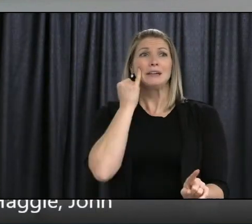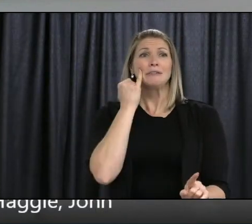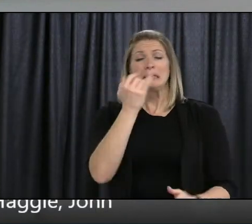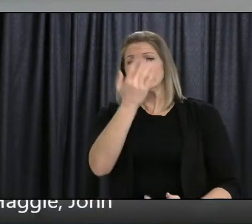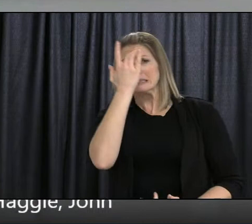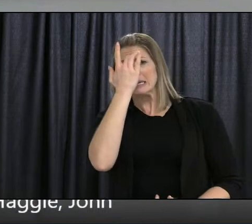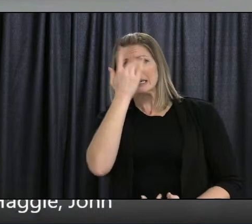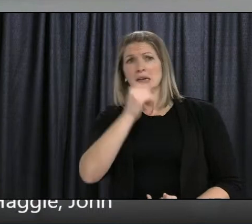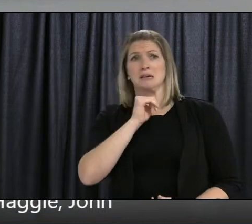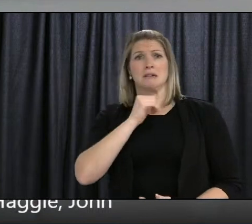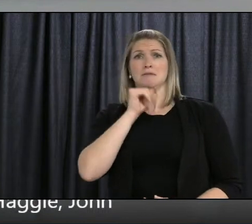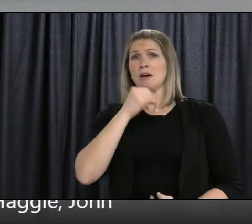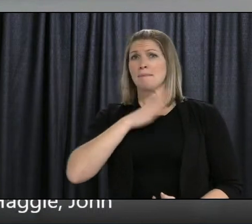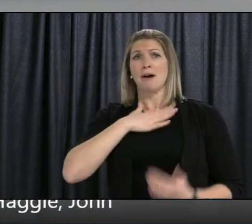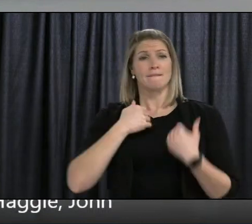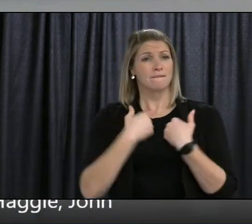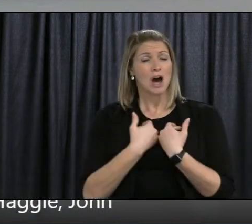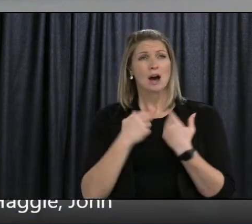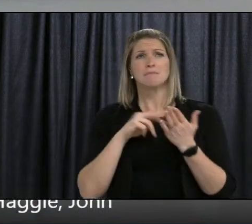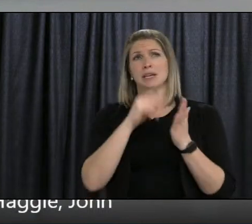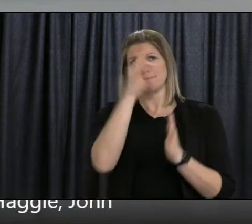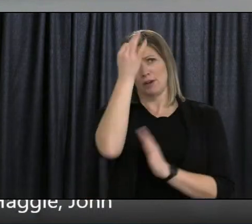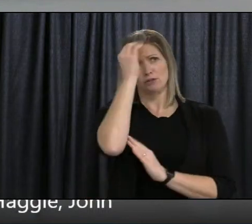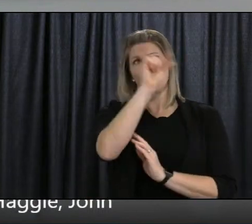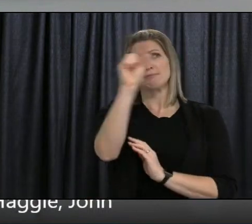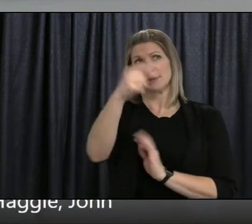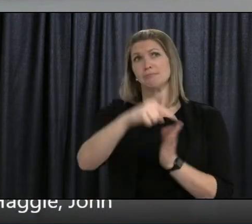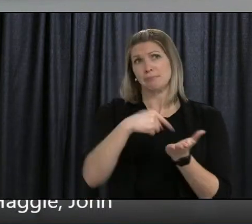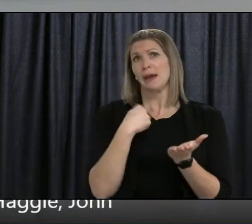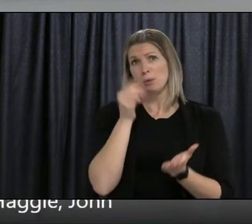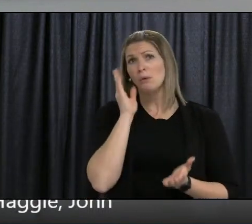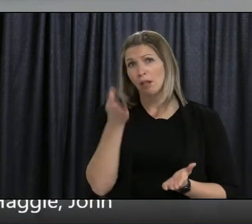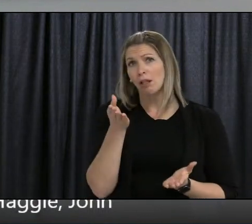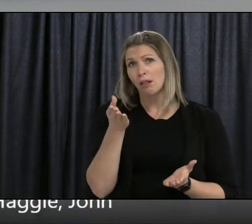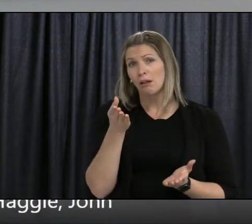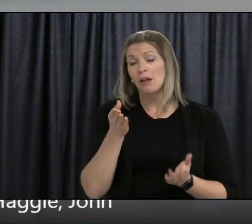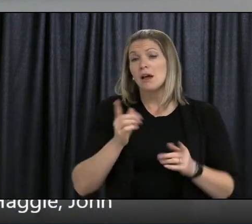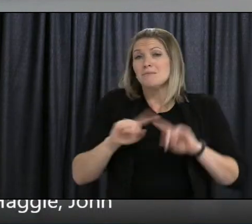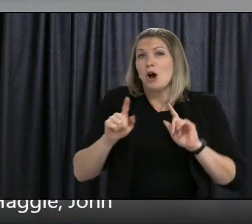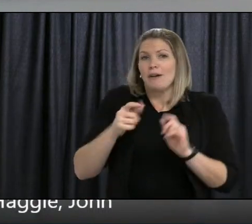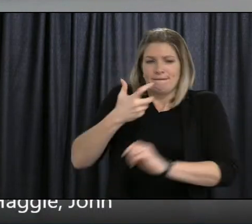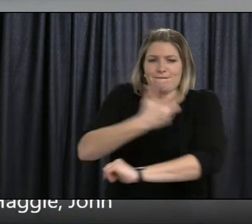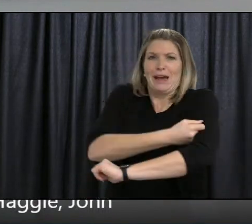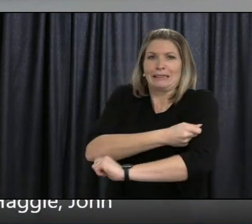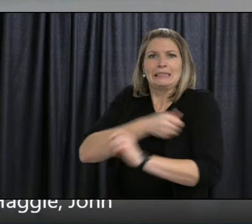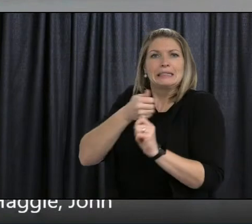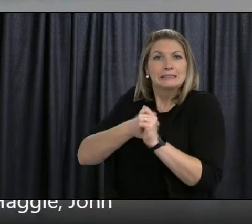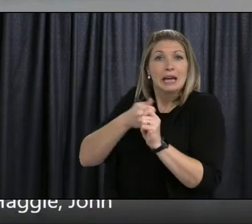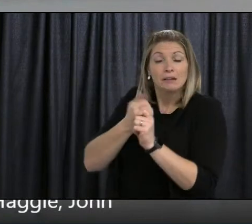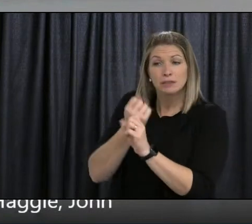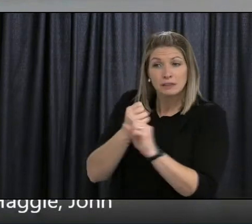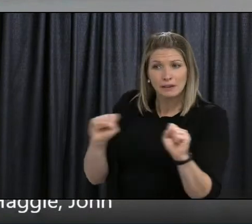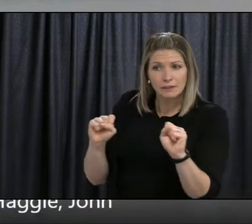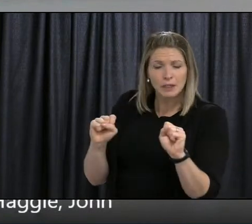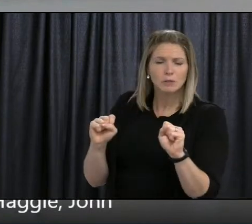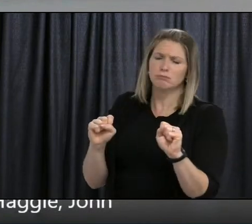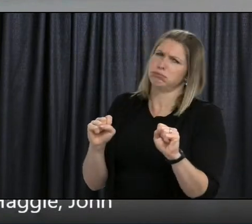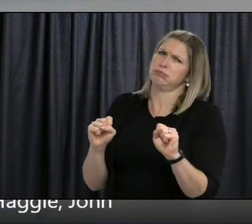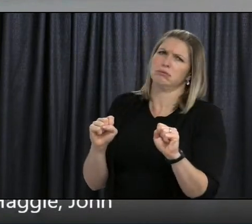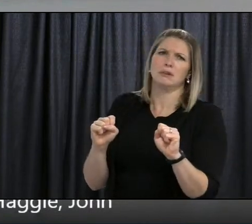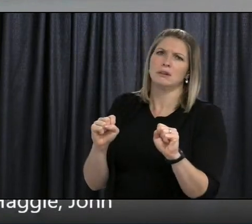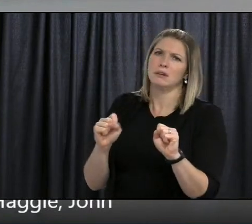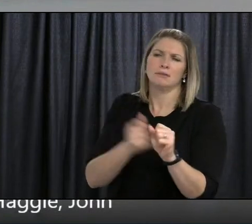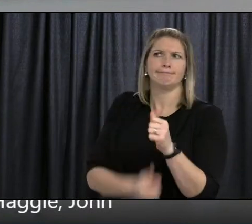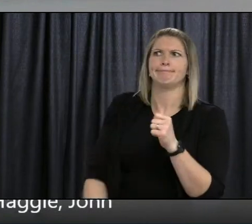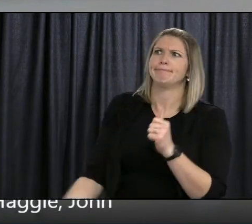of reassurance. But certainly, in terms of the safety of the vaccine, I think that would be regarded very much as a